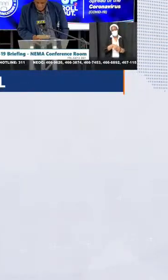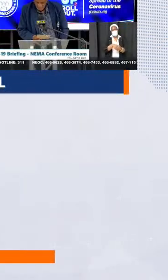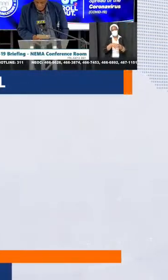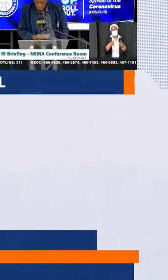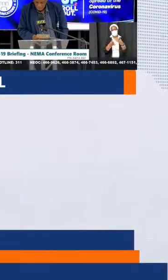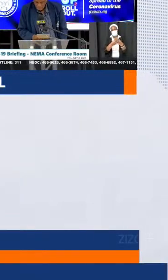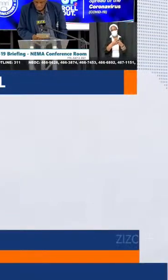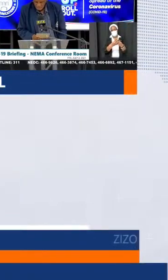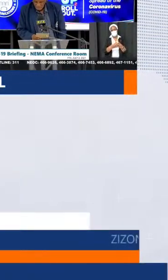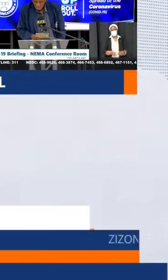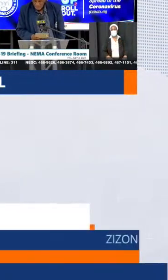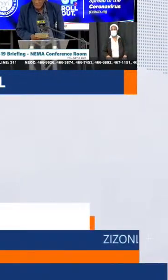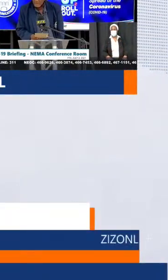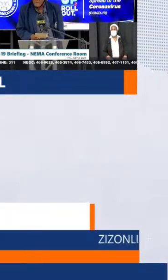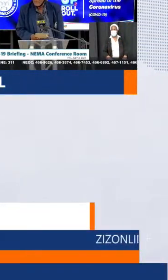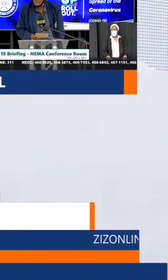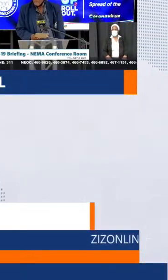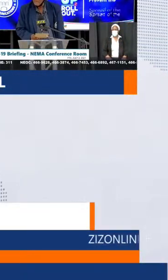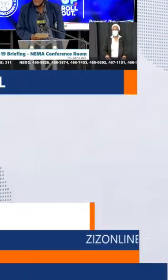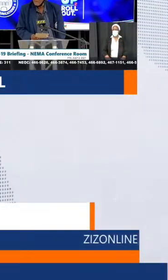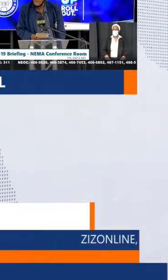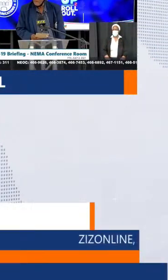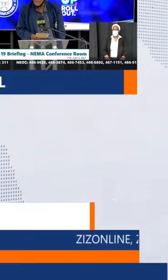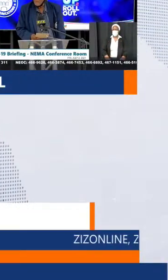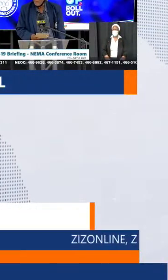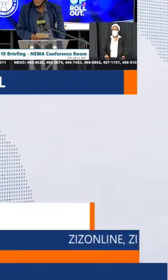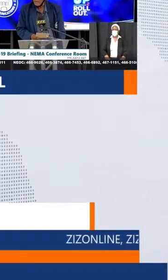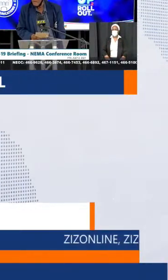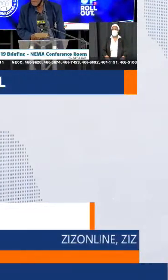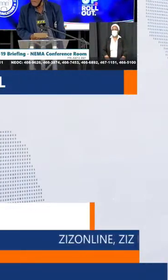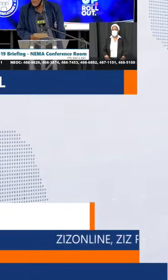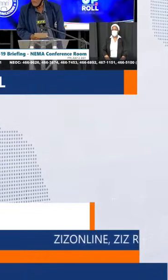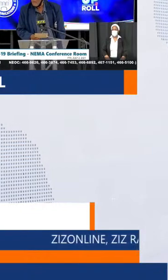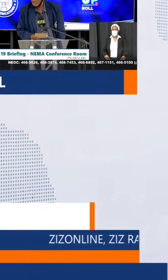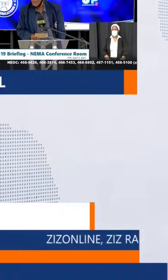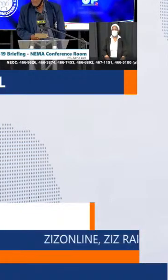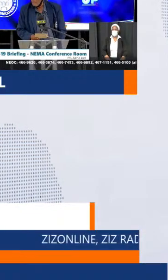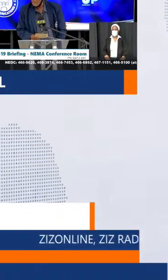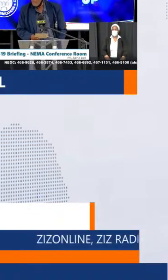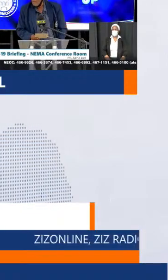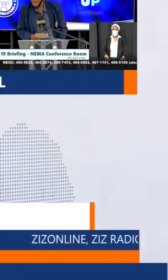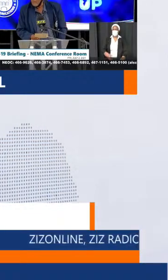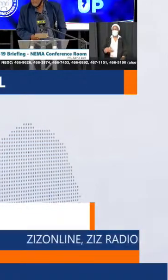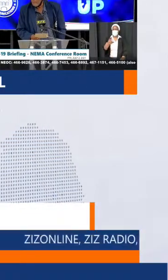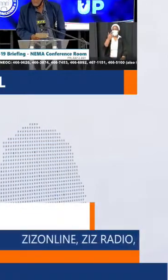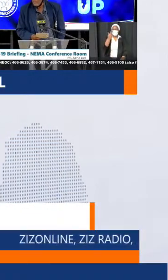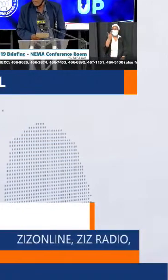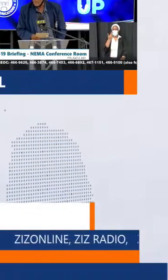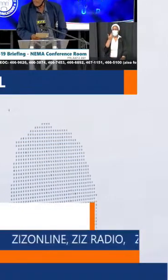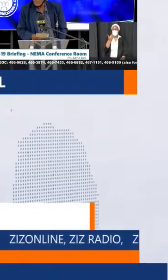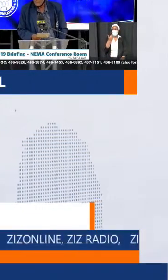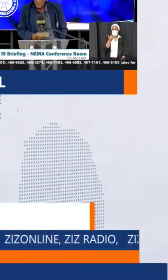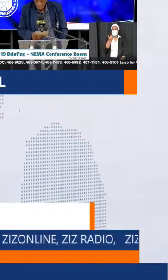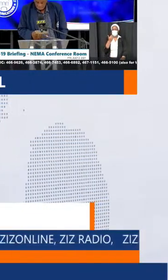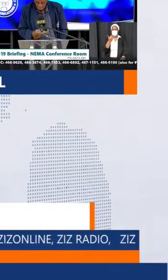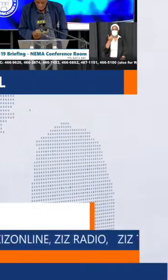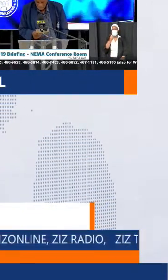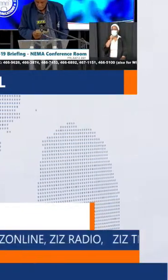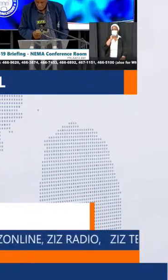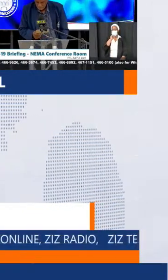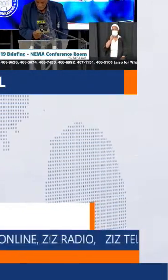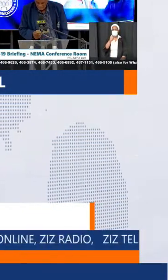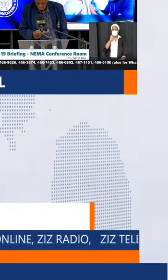Just to correct those numbers I mentioned earlier, of the 45 inmates that were tested positive with the COVID-19 virus, 42